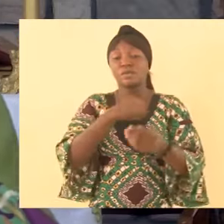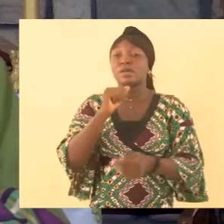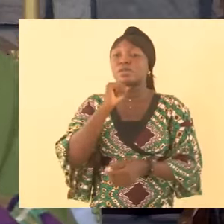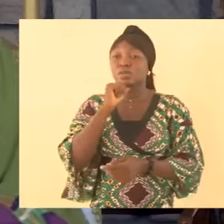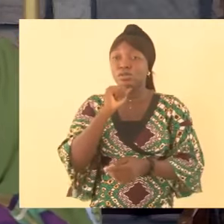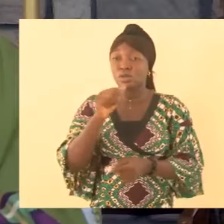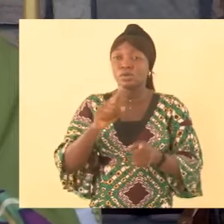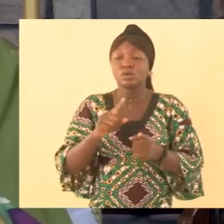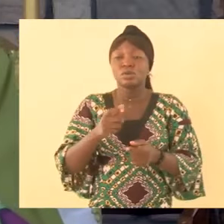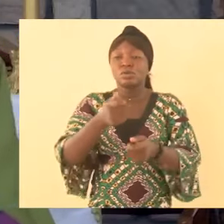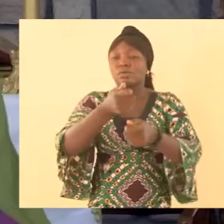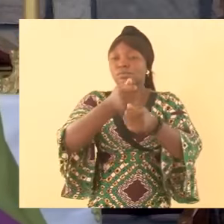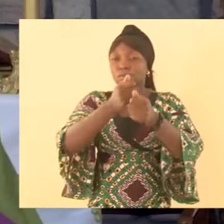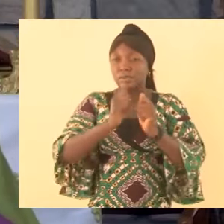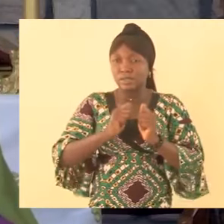give